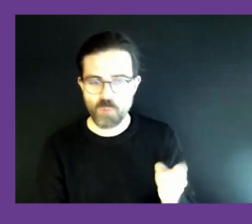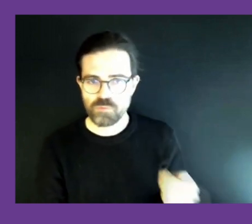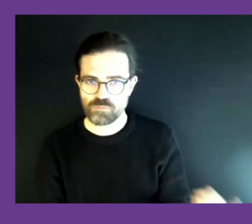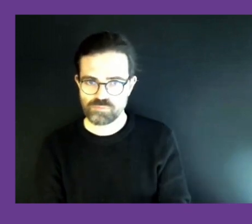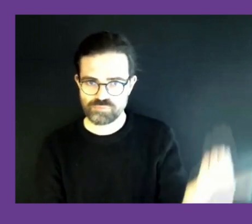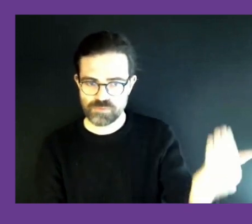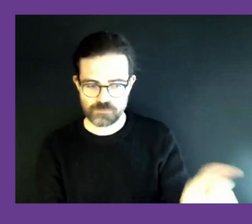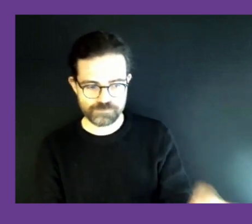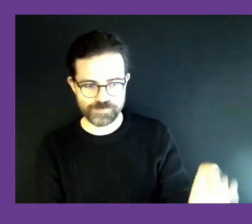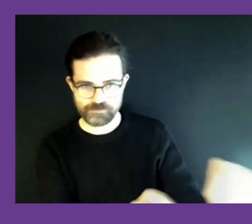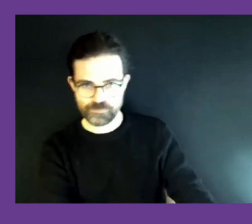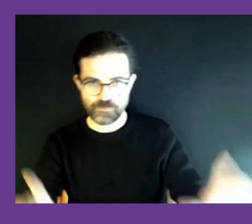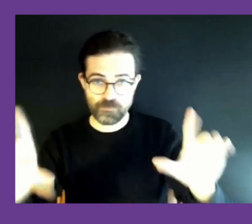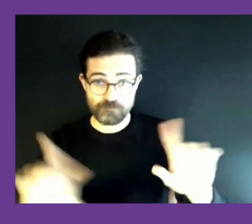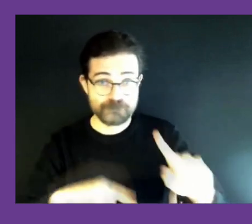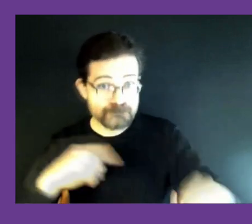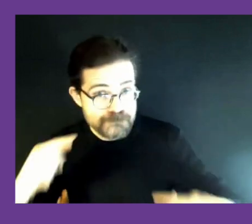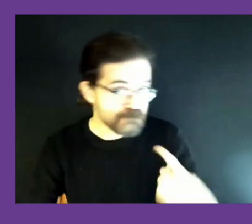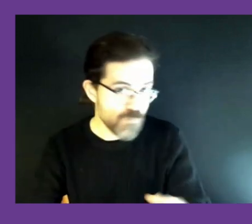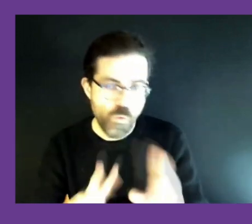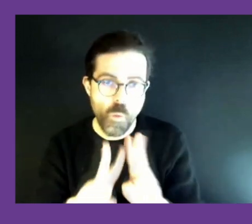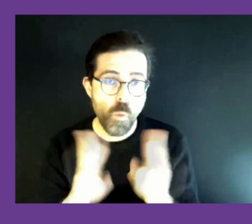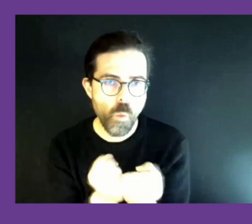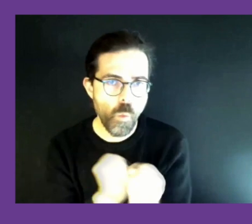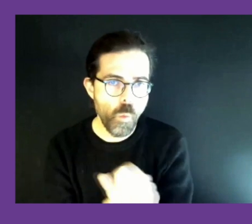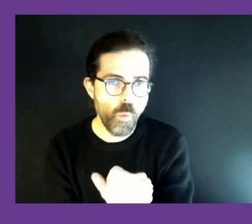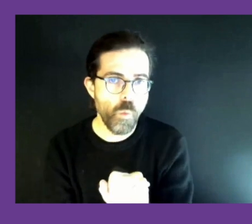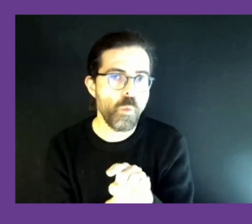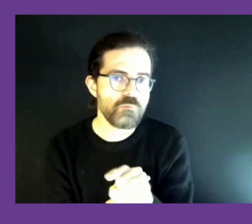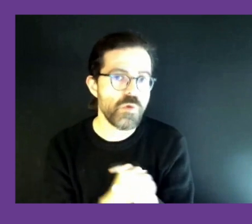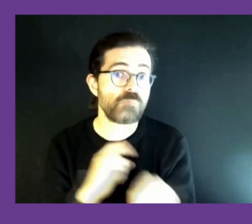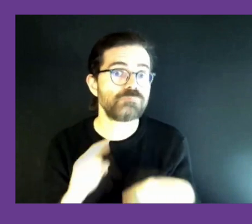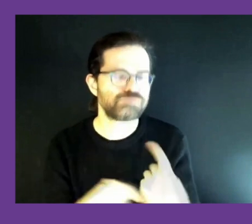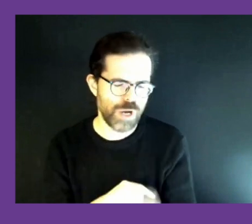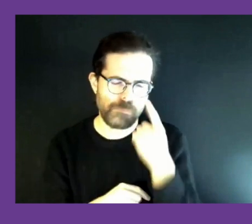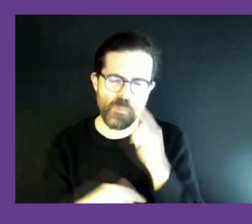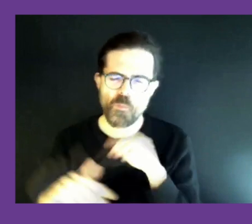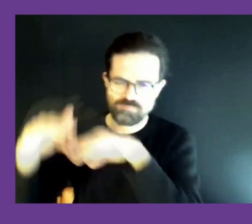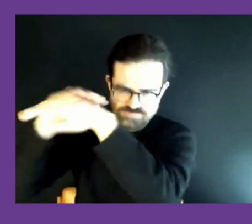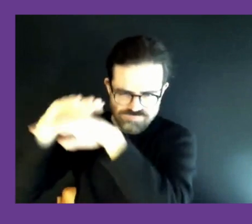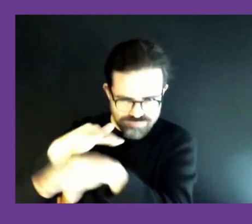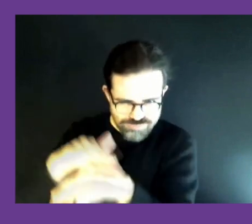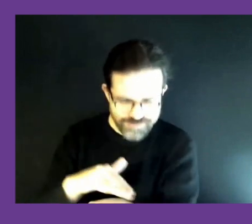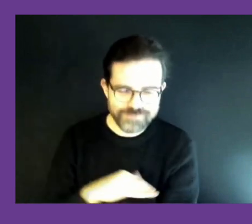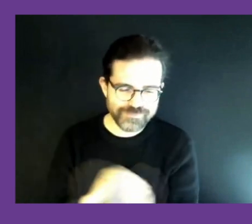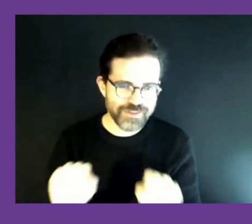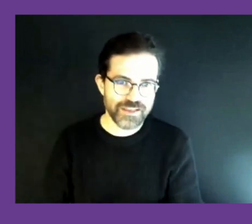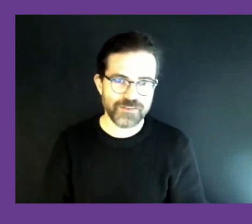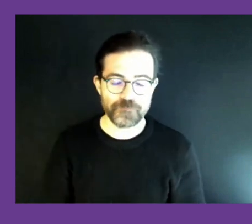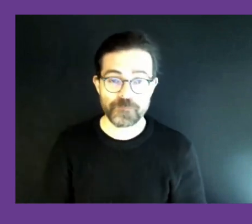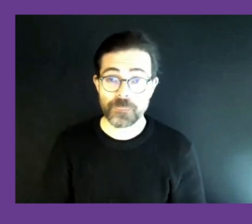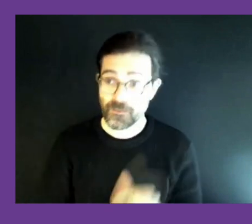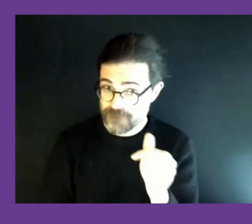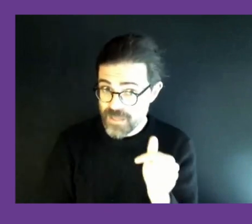our webinar the resources that are already there. Fernando, if you're ready, you have the floor. Thanks